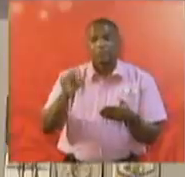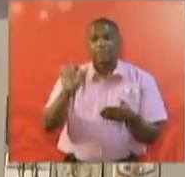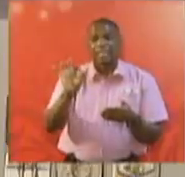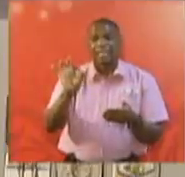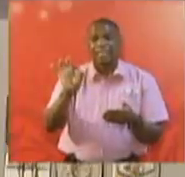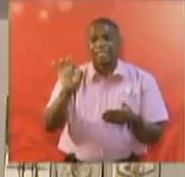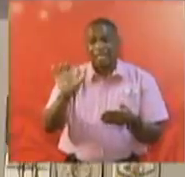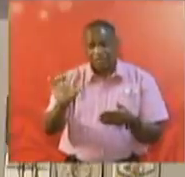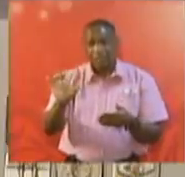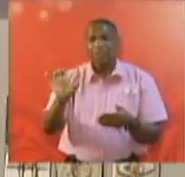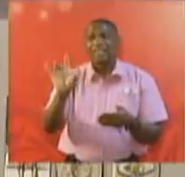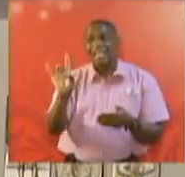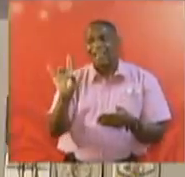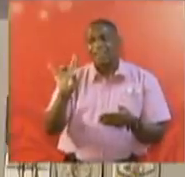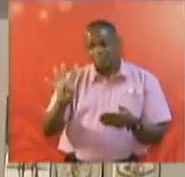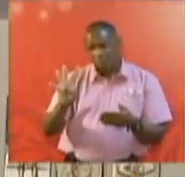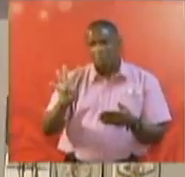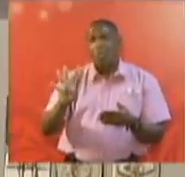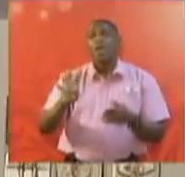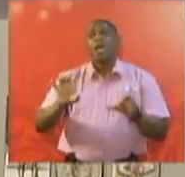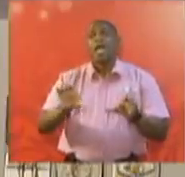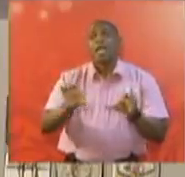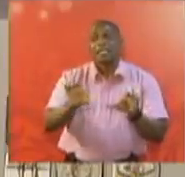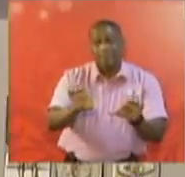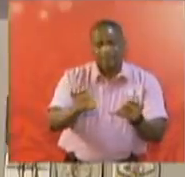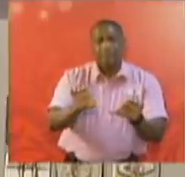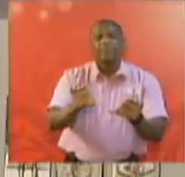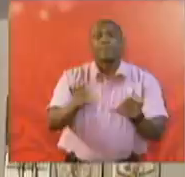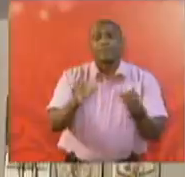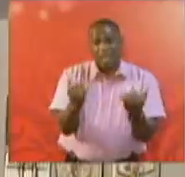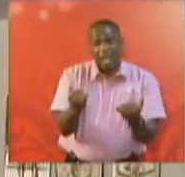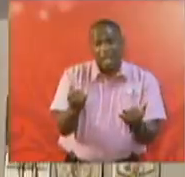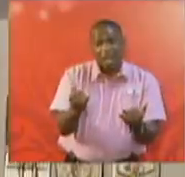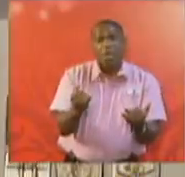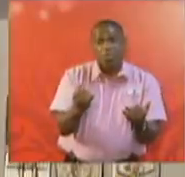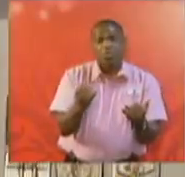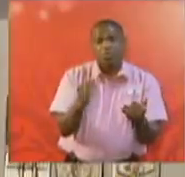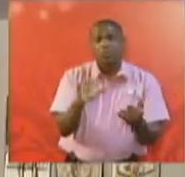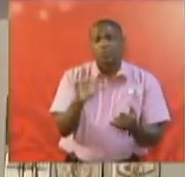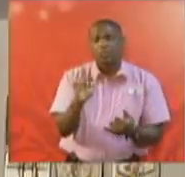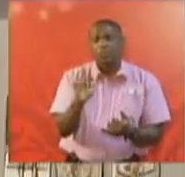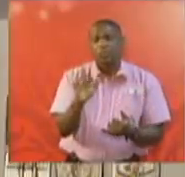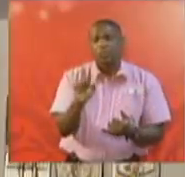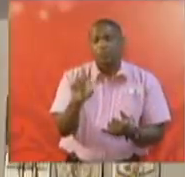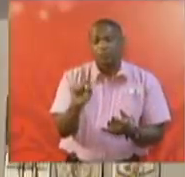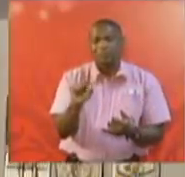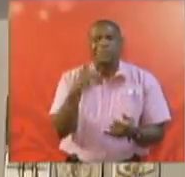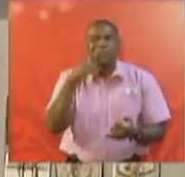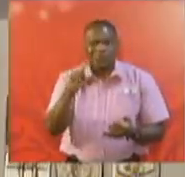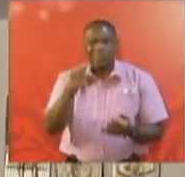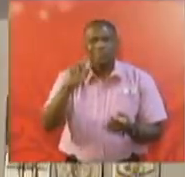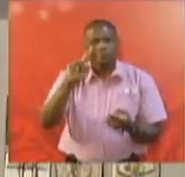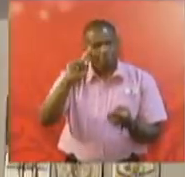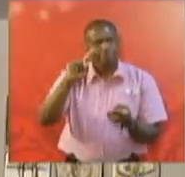1,984 active cases. You would see that the active cases will now begin to actually come down as the period